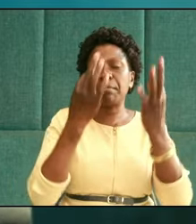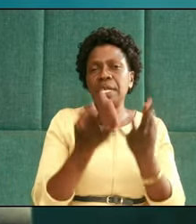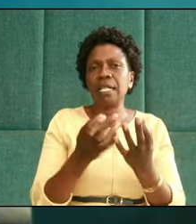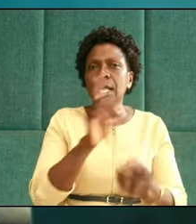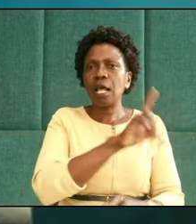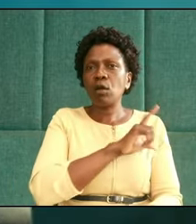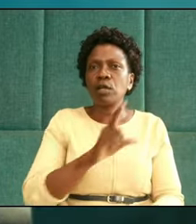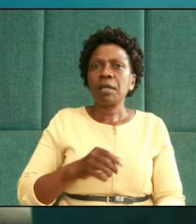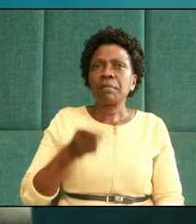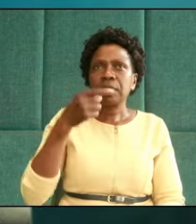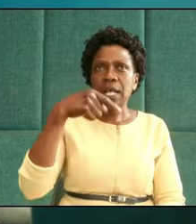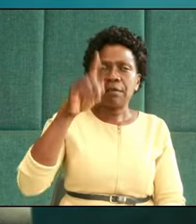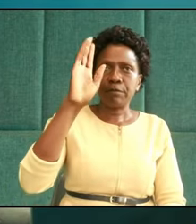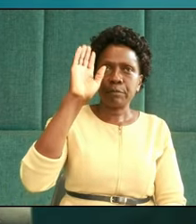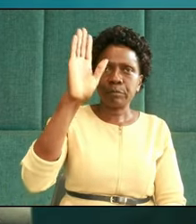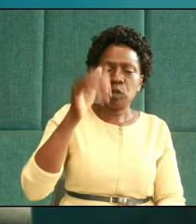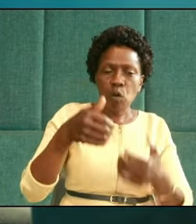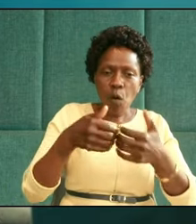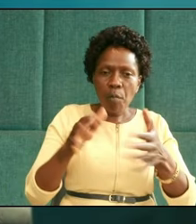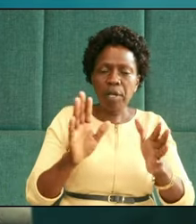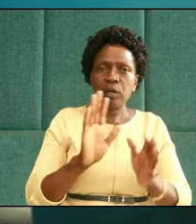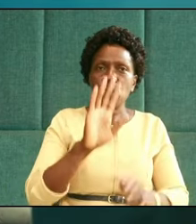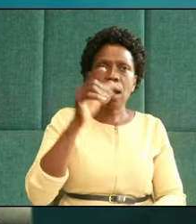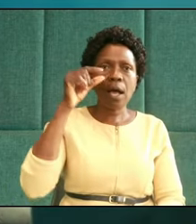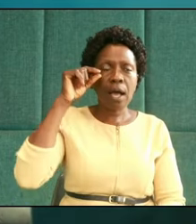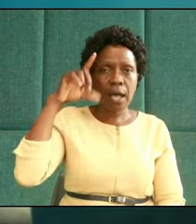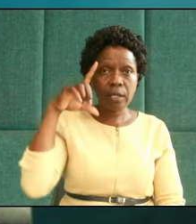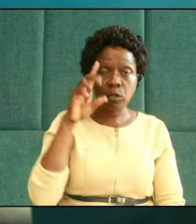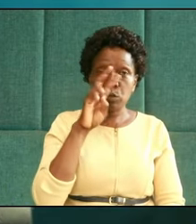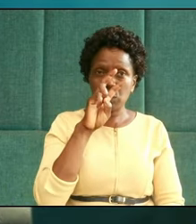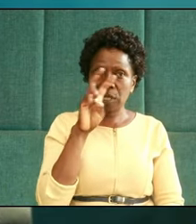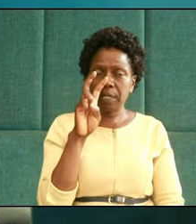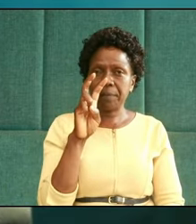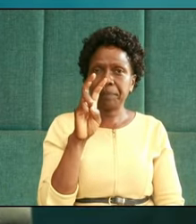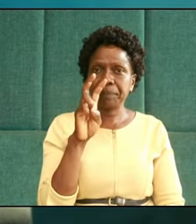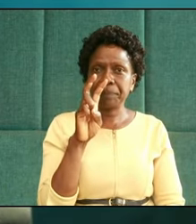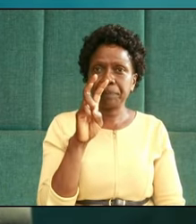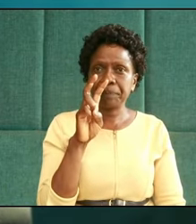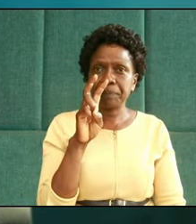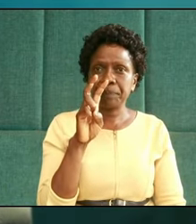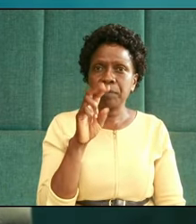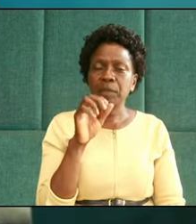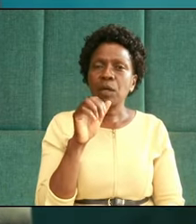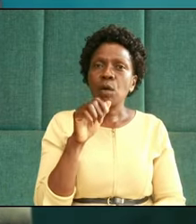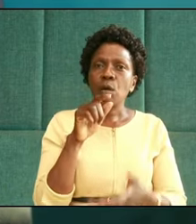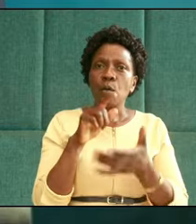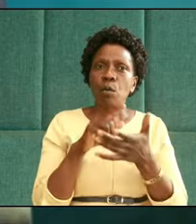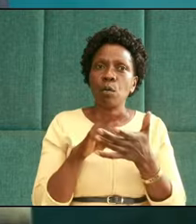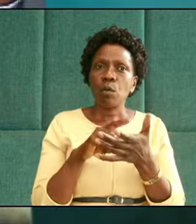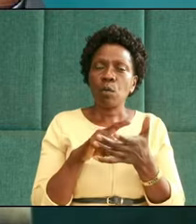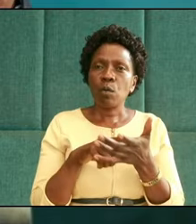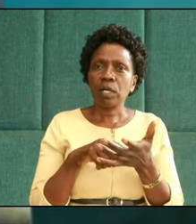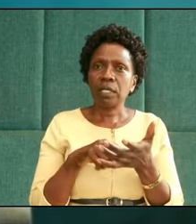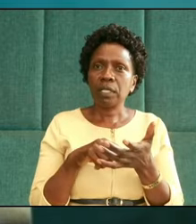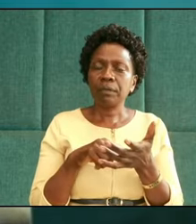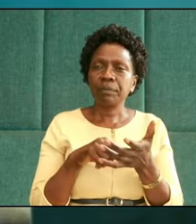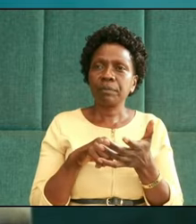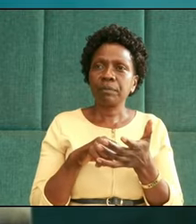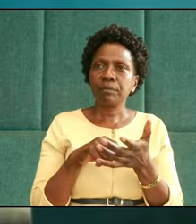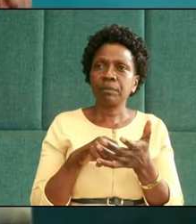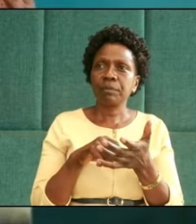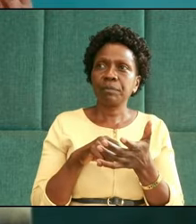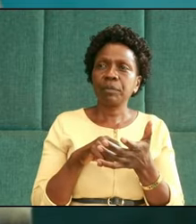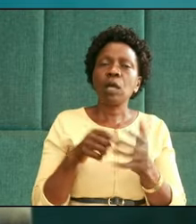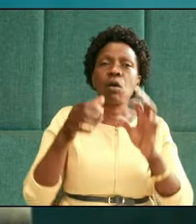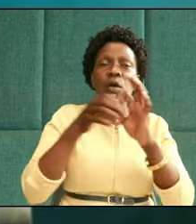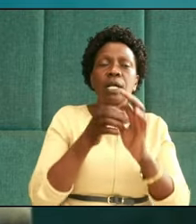The Lord himself will open your eyes to see that what connects us to God